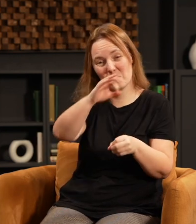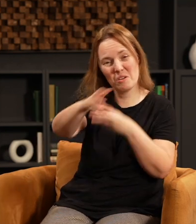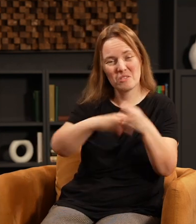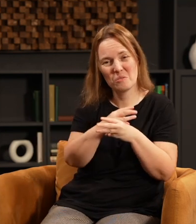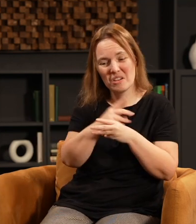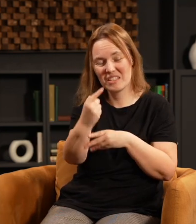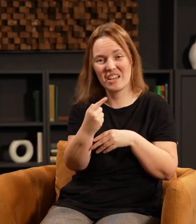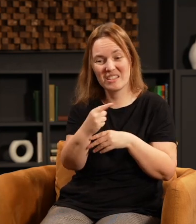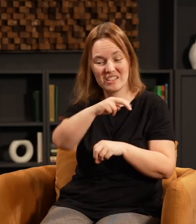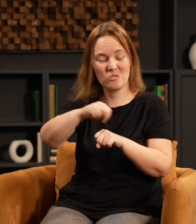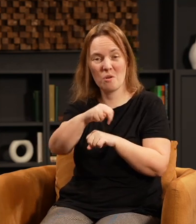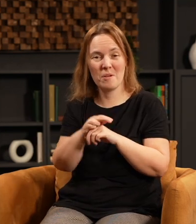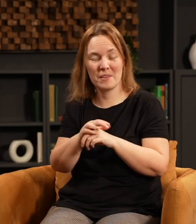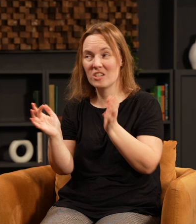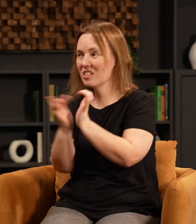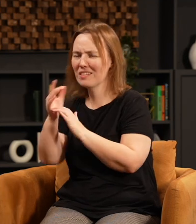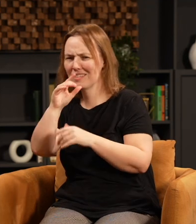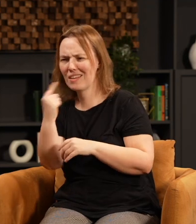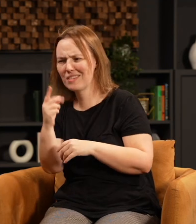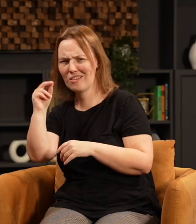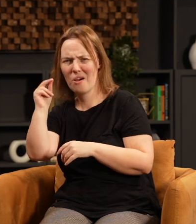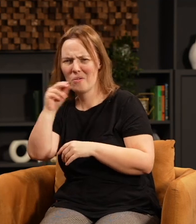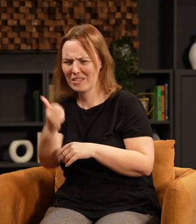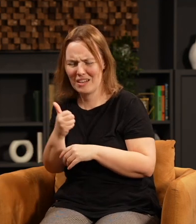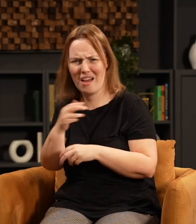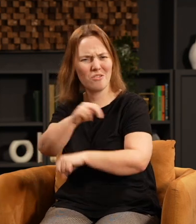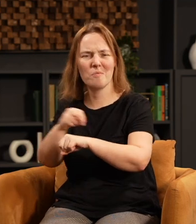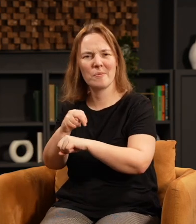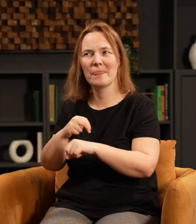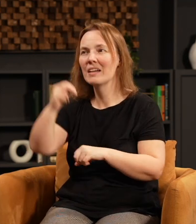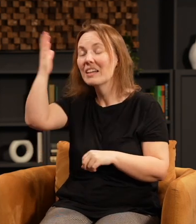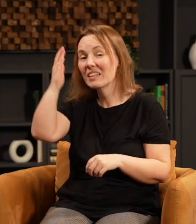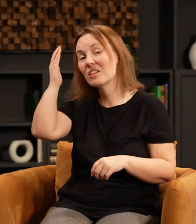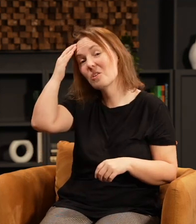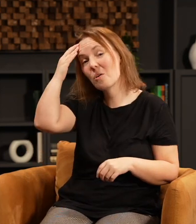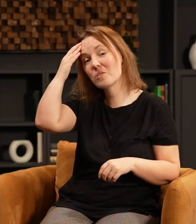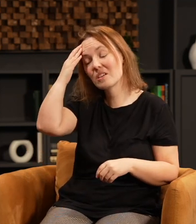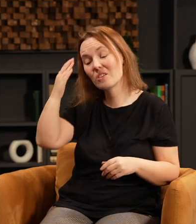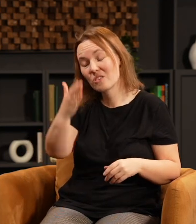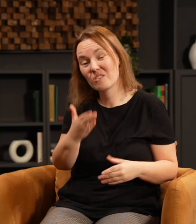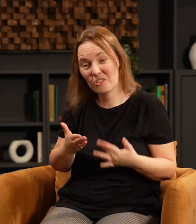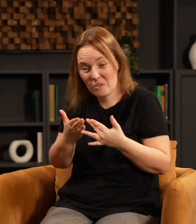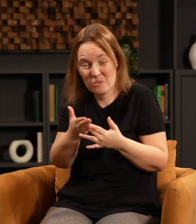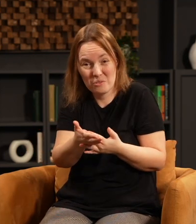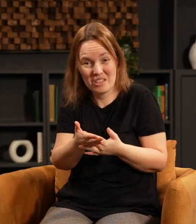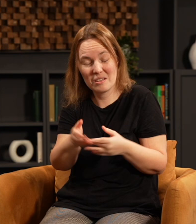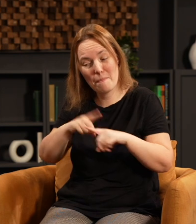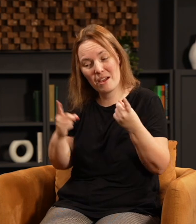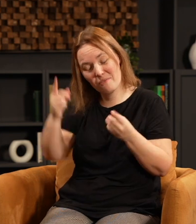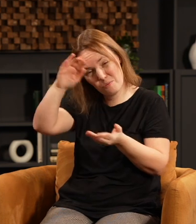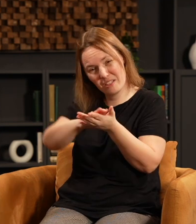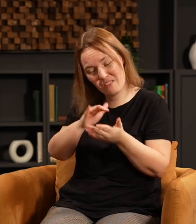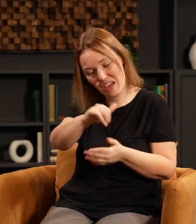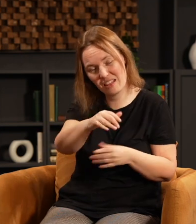is normal. And Jesus says, no, it's not normal. I know you're going through this, but if you believe that lie, your culture, the spirit